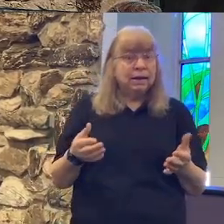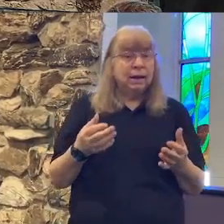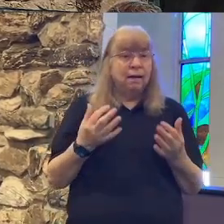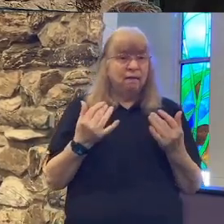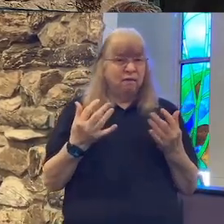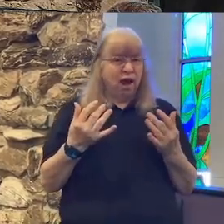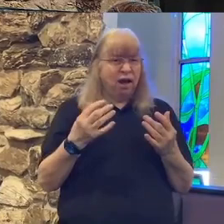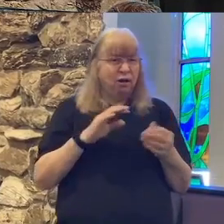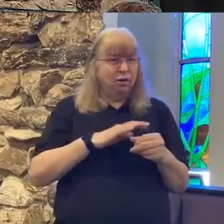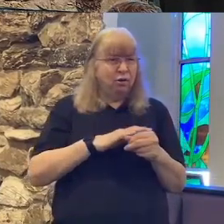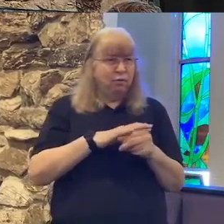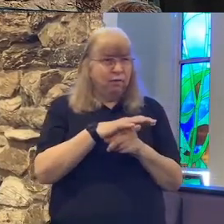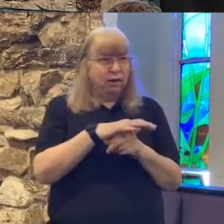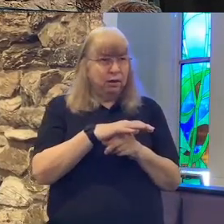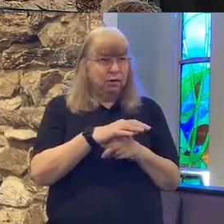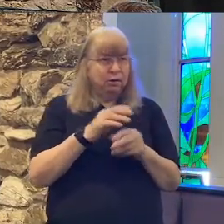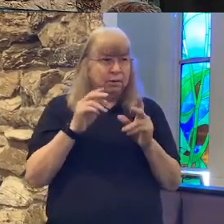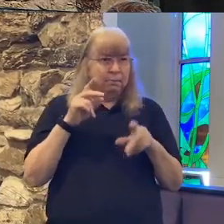Fire-filled people.